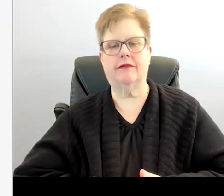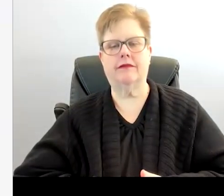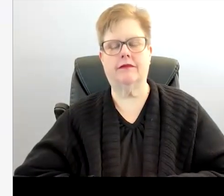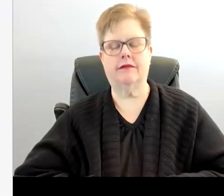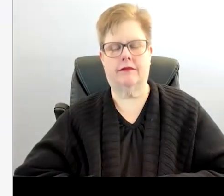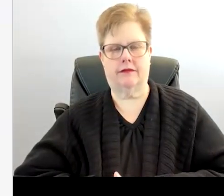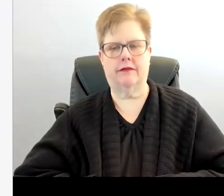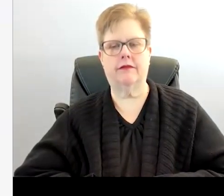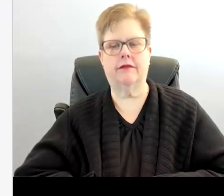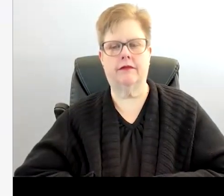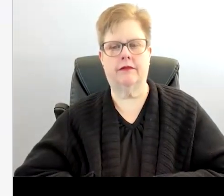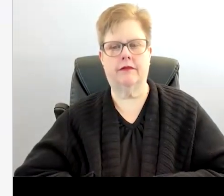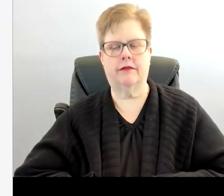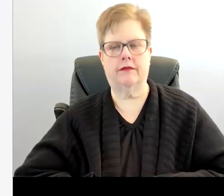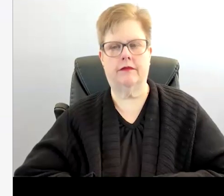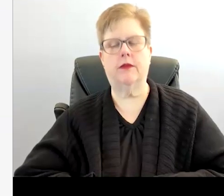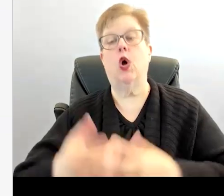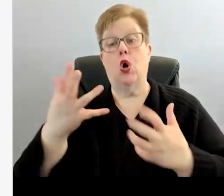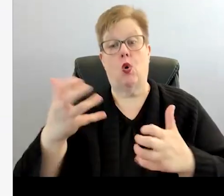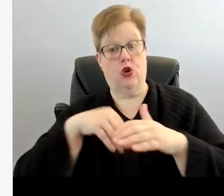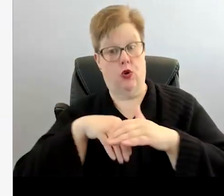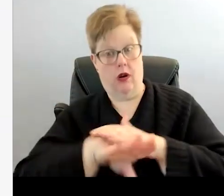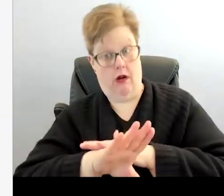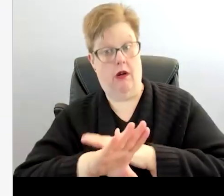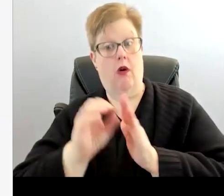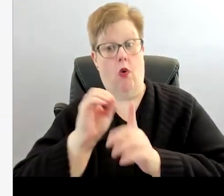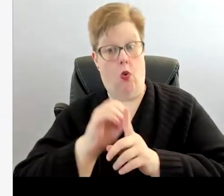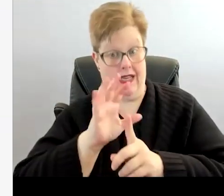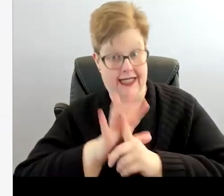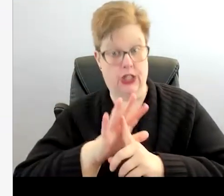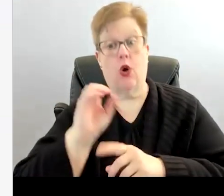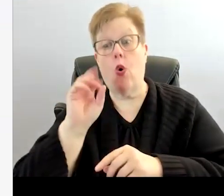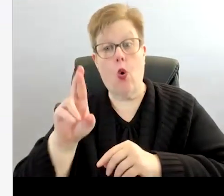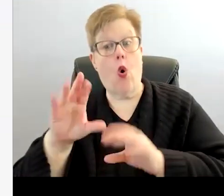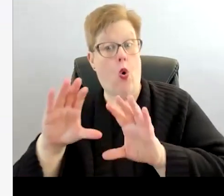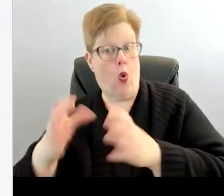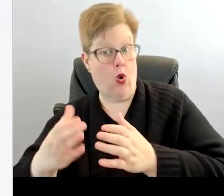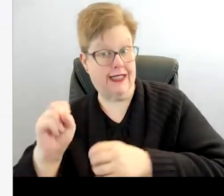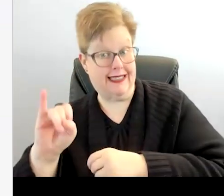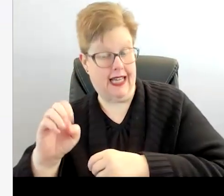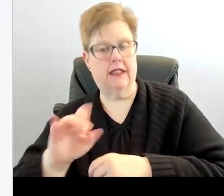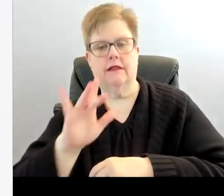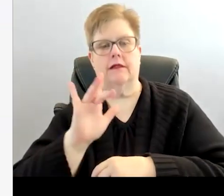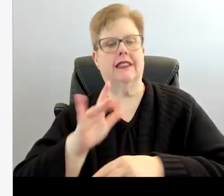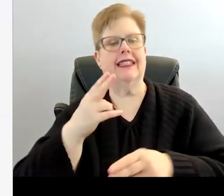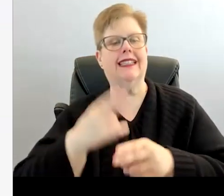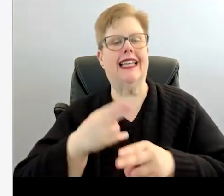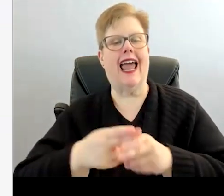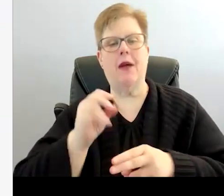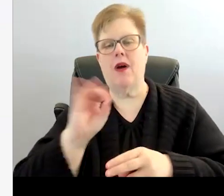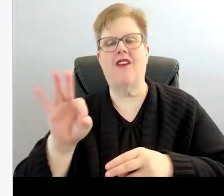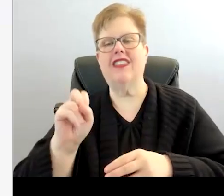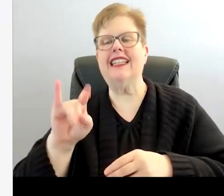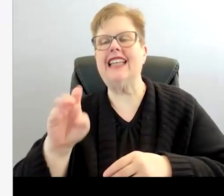order to get into orientation or your course sites, once you're on this page, is just click the name of the